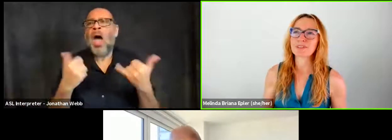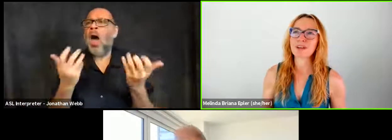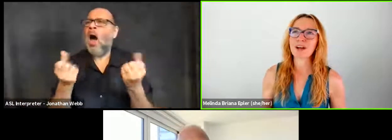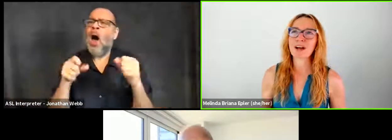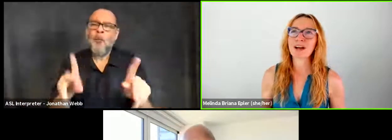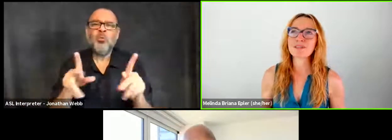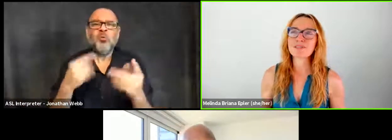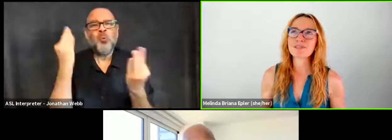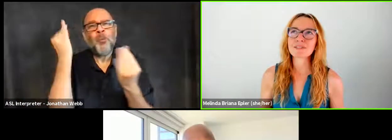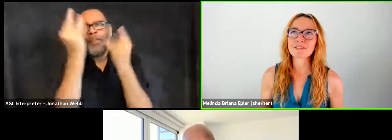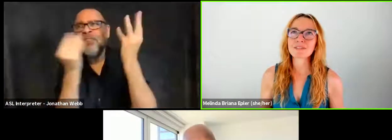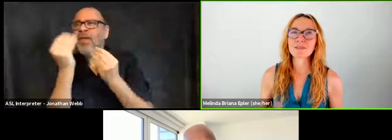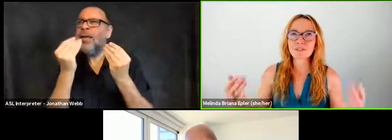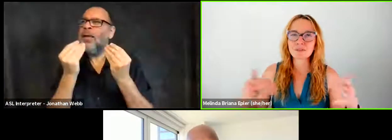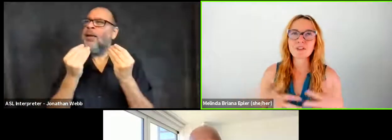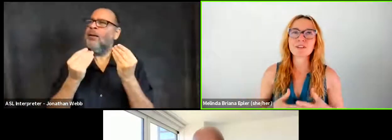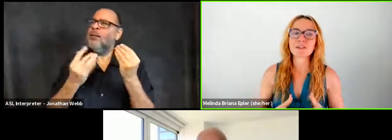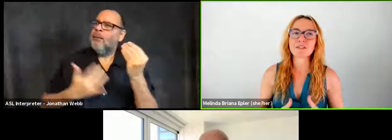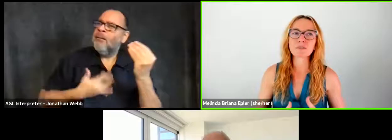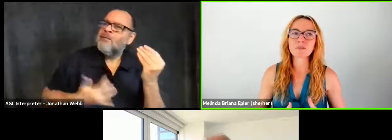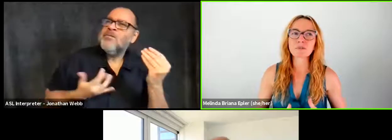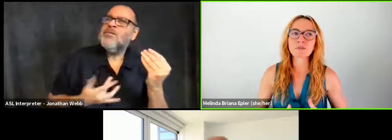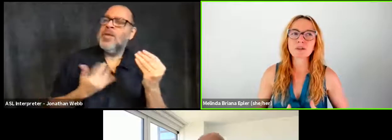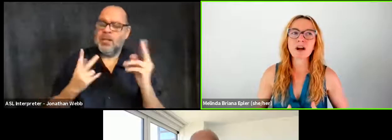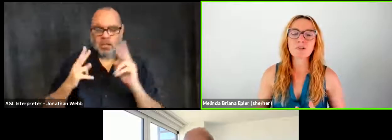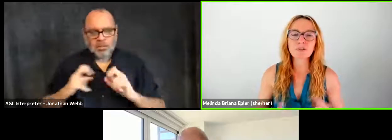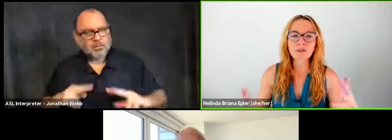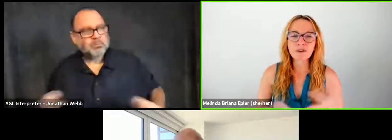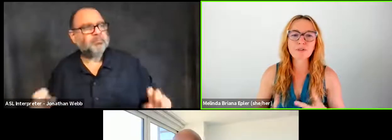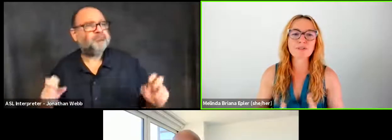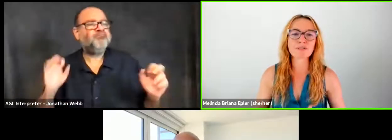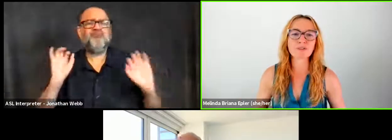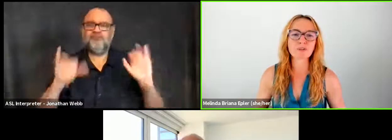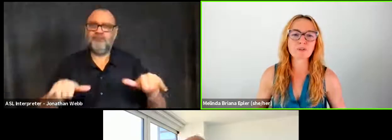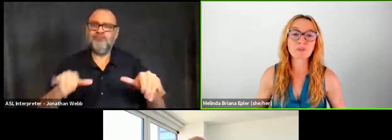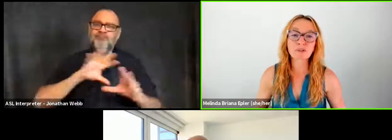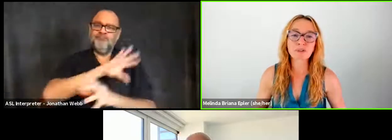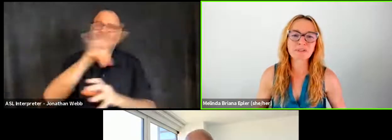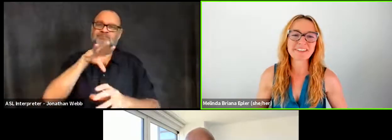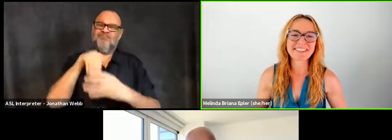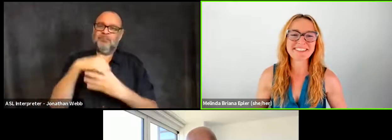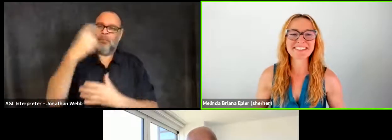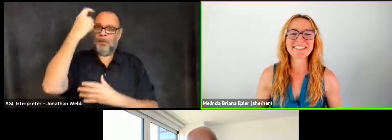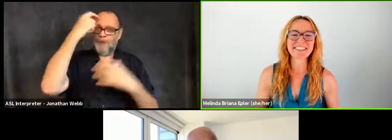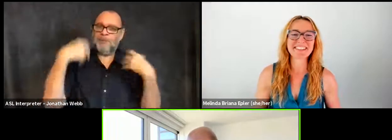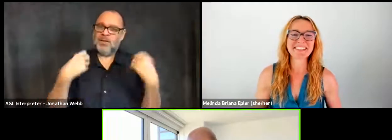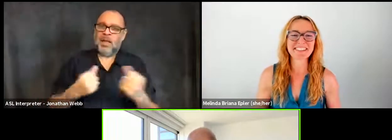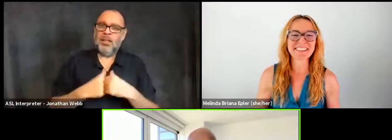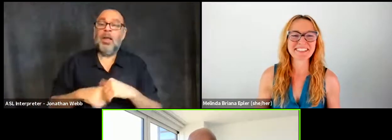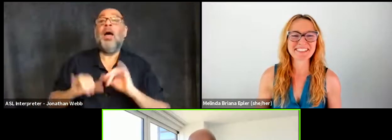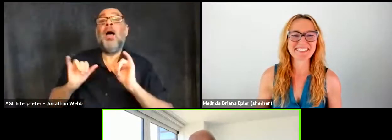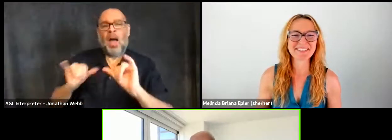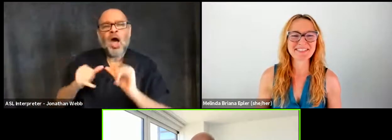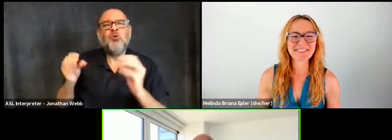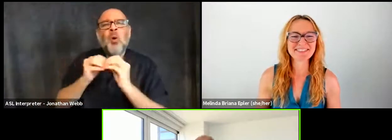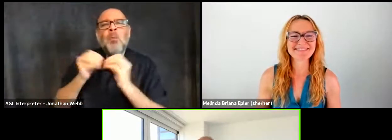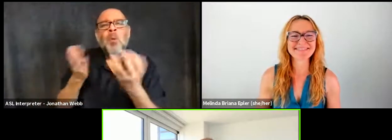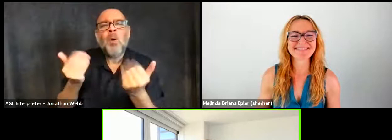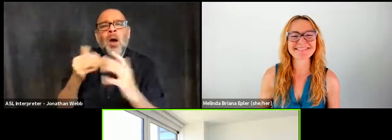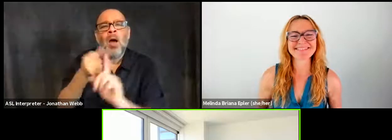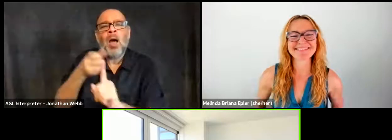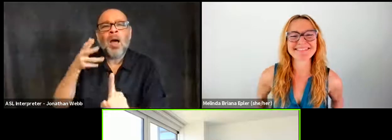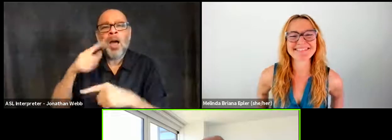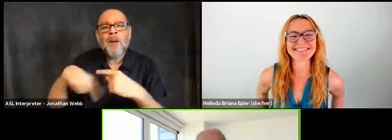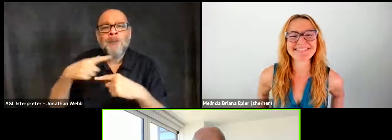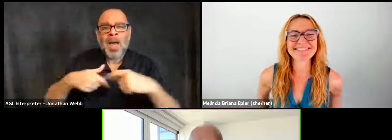So talk a little bit more about how mental health intersects with motorcycle riding. You